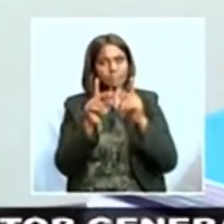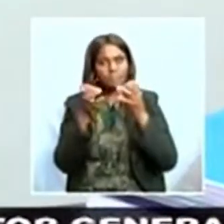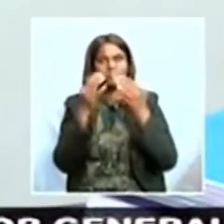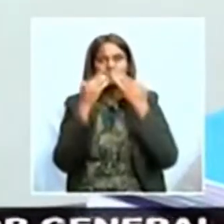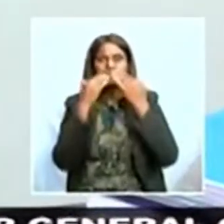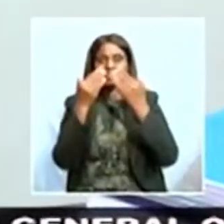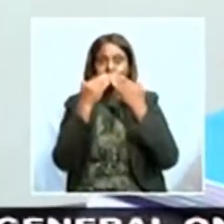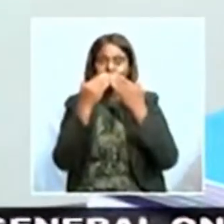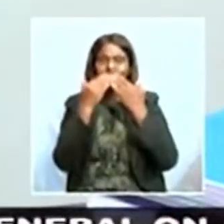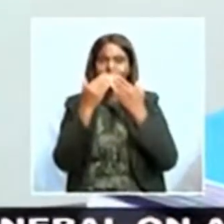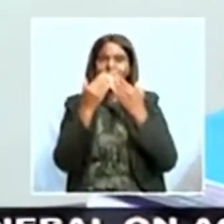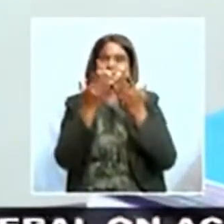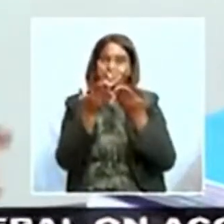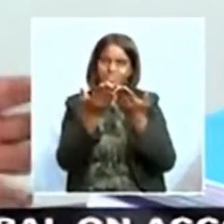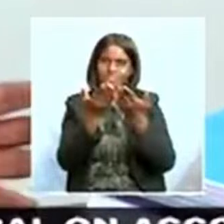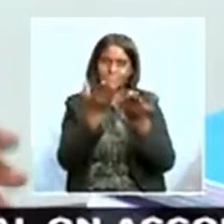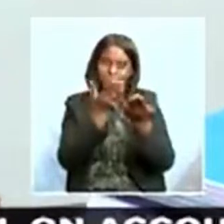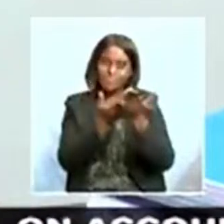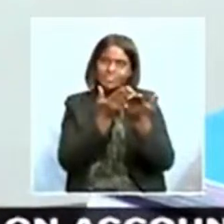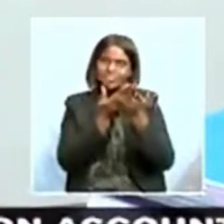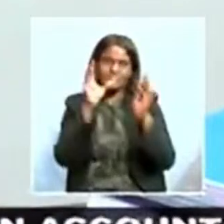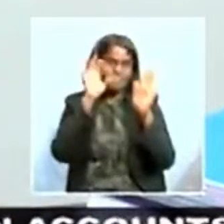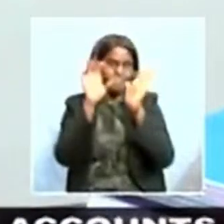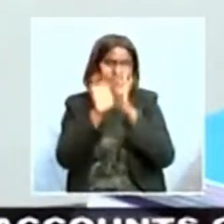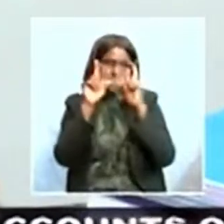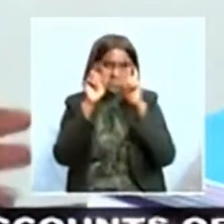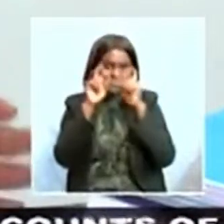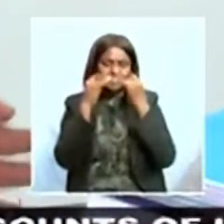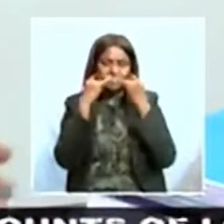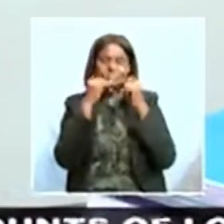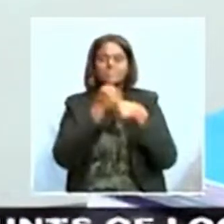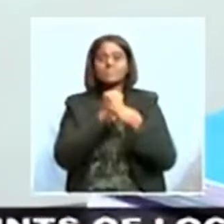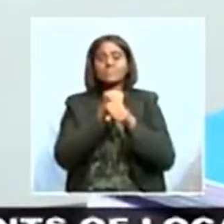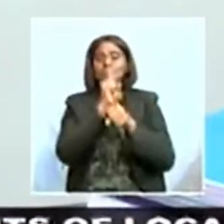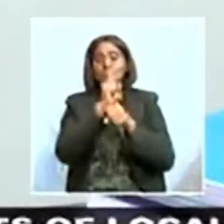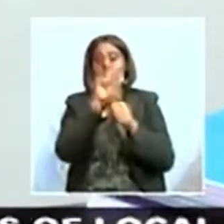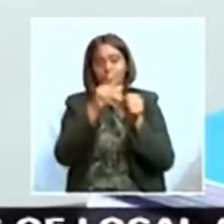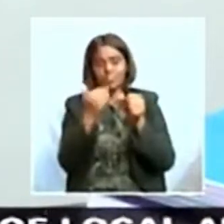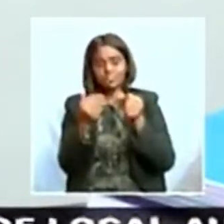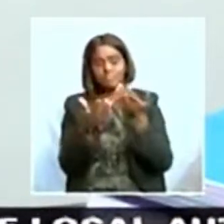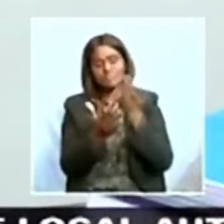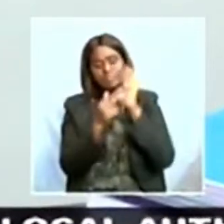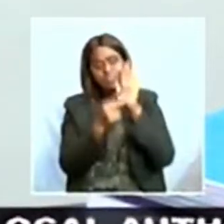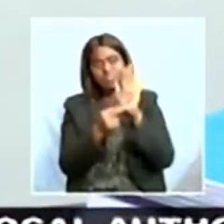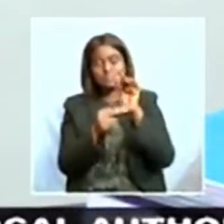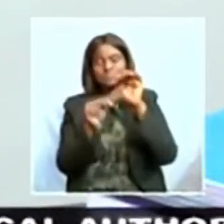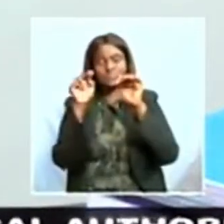appreciate the pictorial information by ensuring that everything is in color.